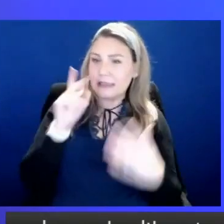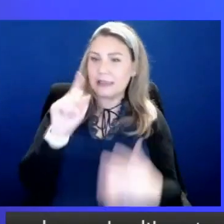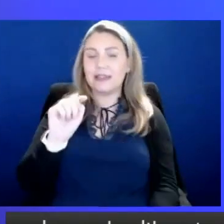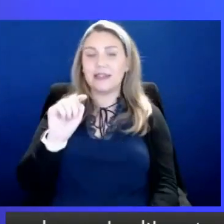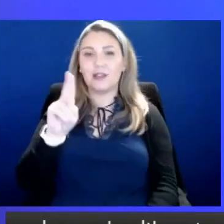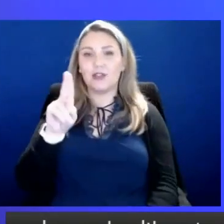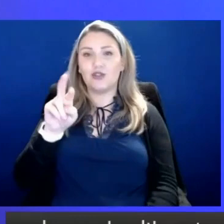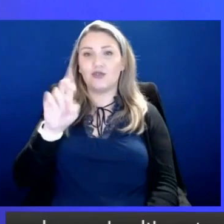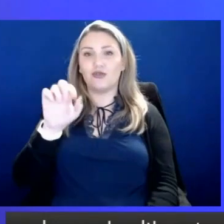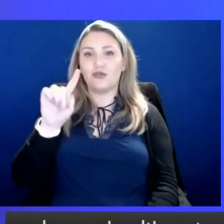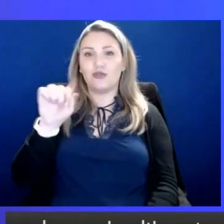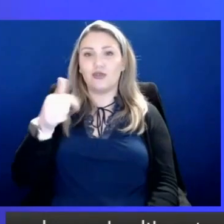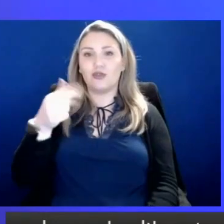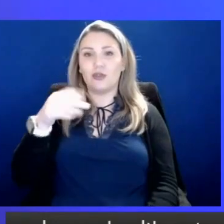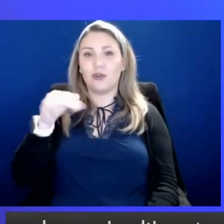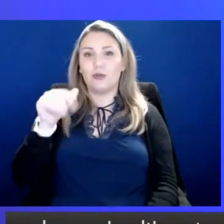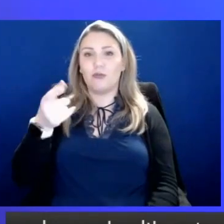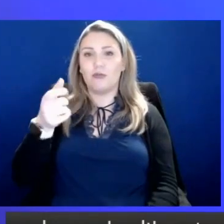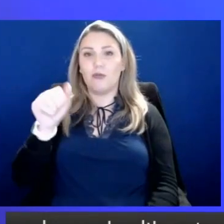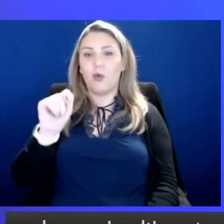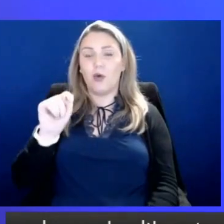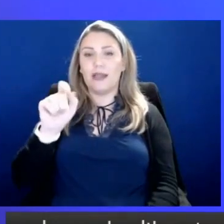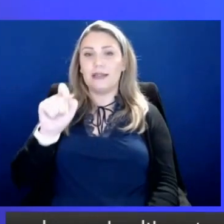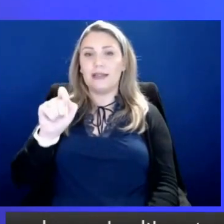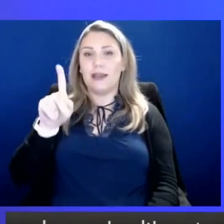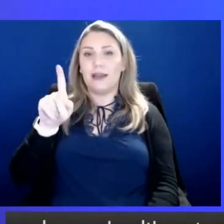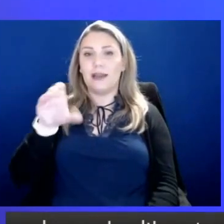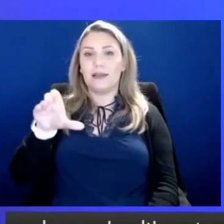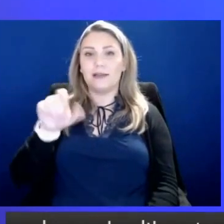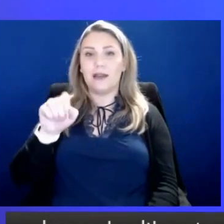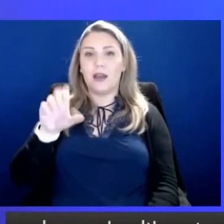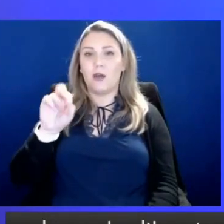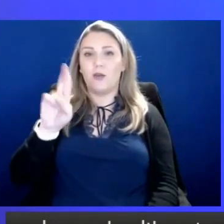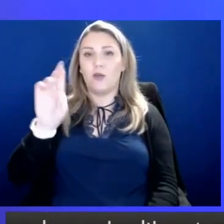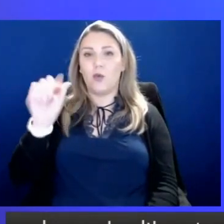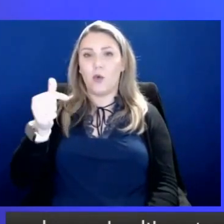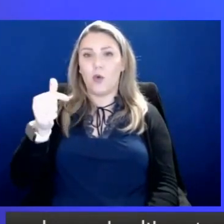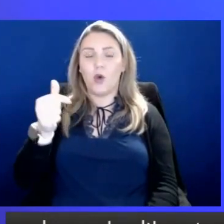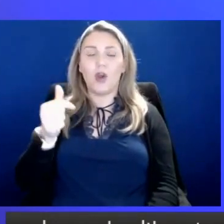turningpointkc.org is our website. And then the phone number's there,